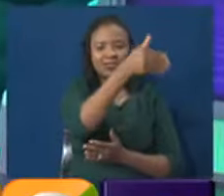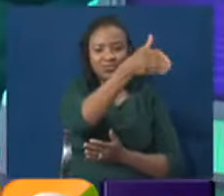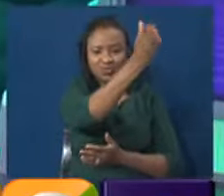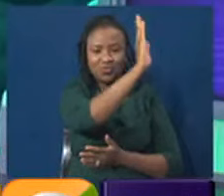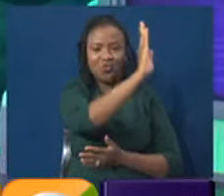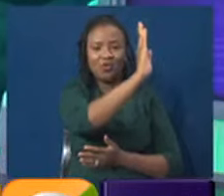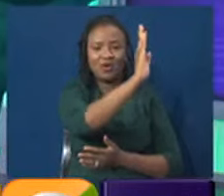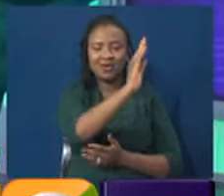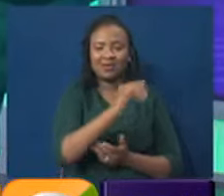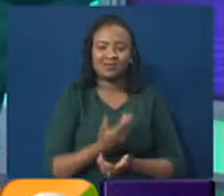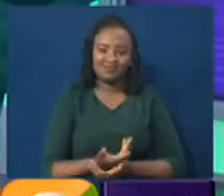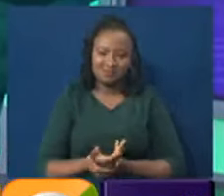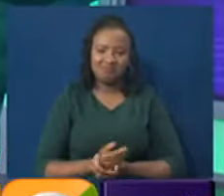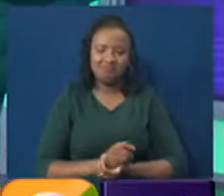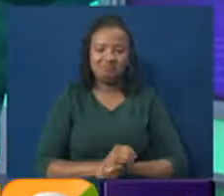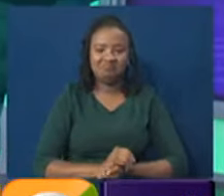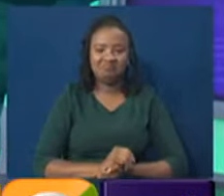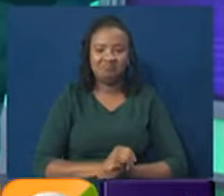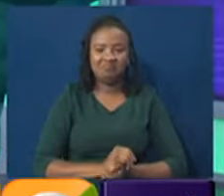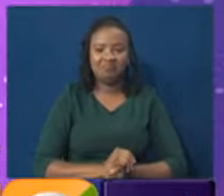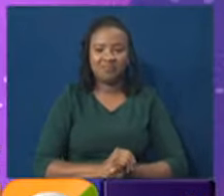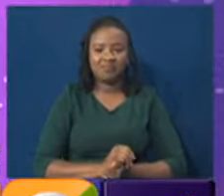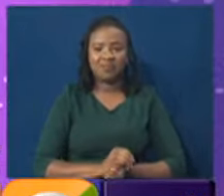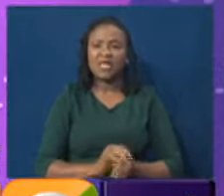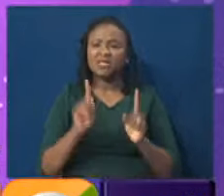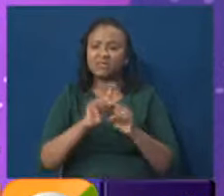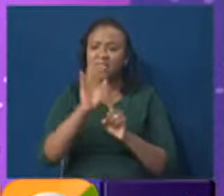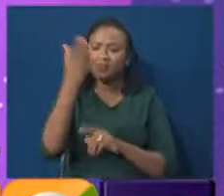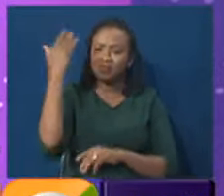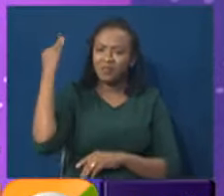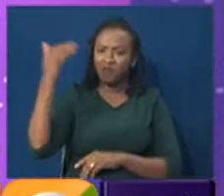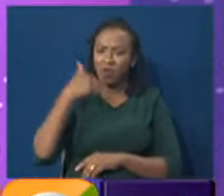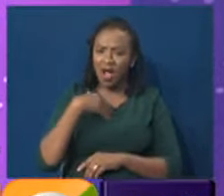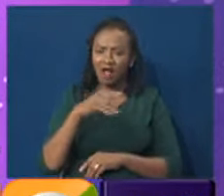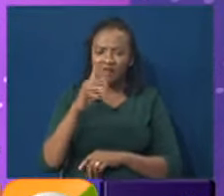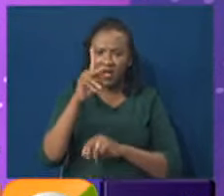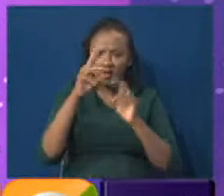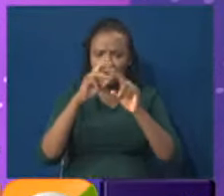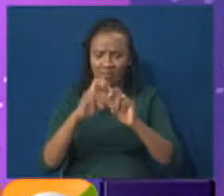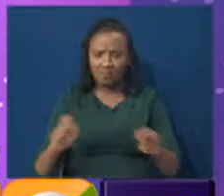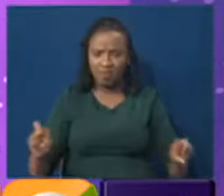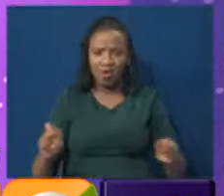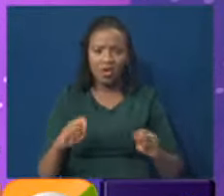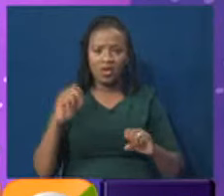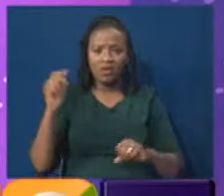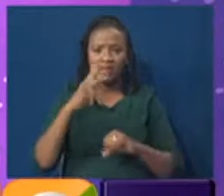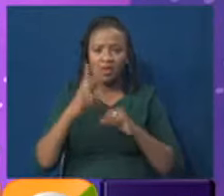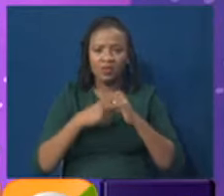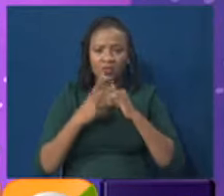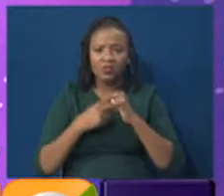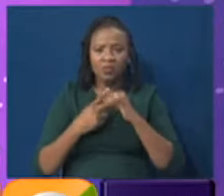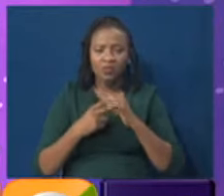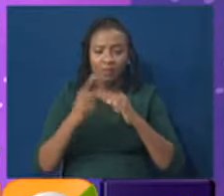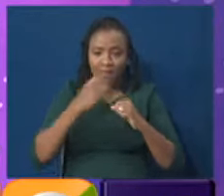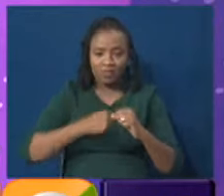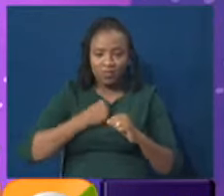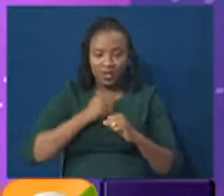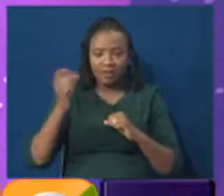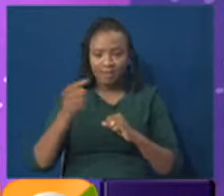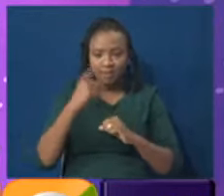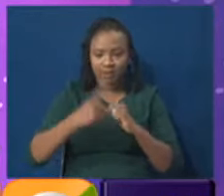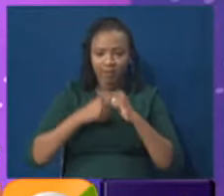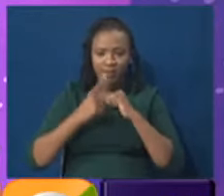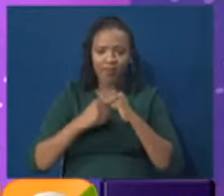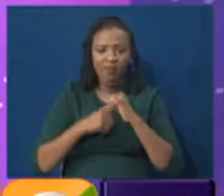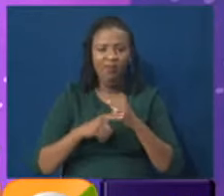an interesting, you did a similar poll back in June, basically asking Kenyans whether they felt the country was going in the wrong direction. There's a decline from how